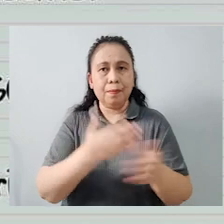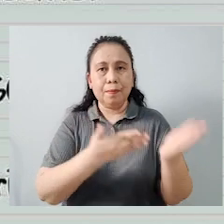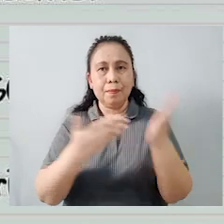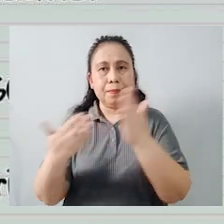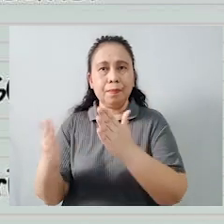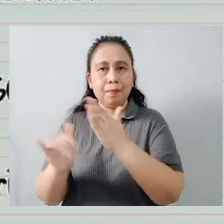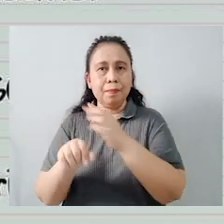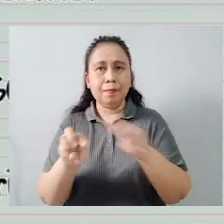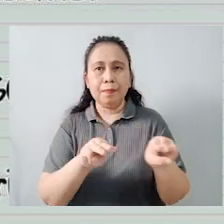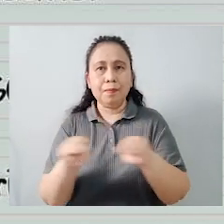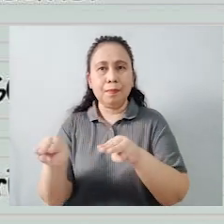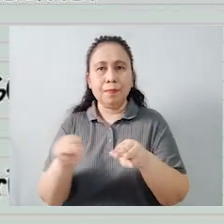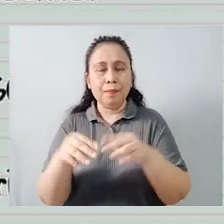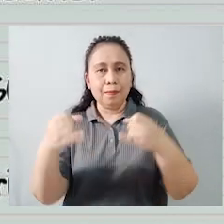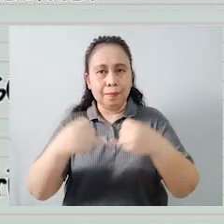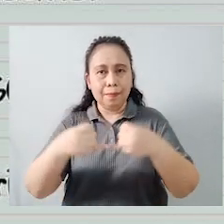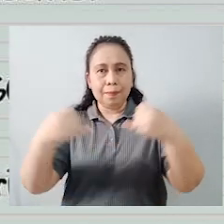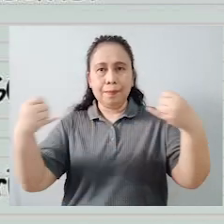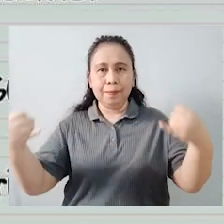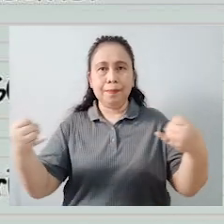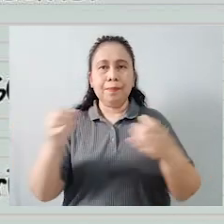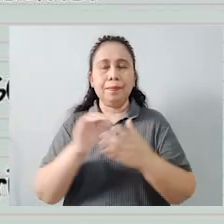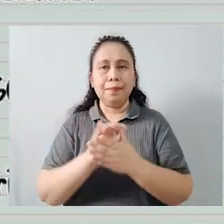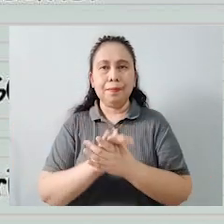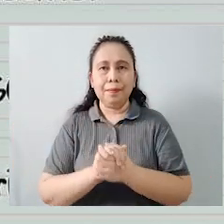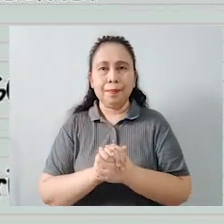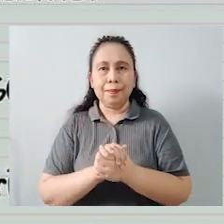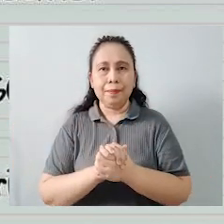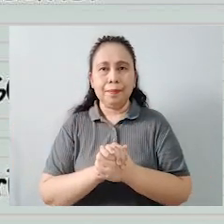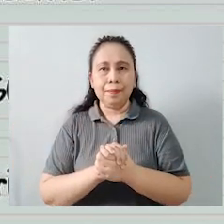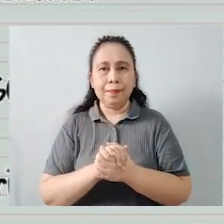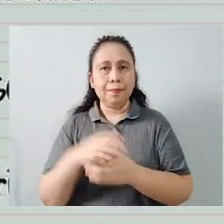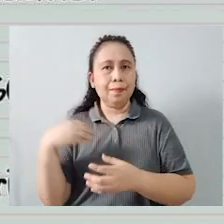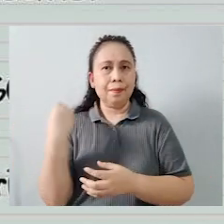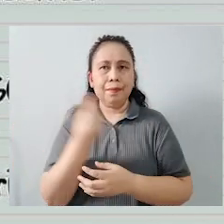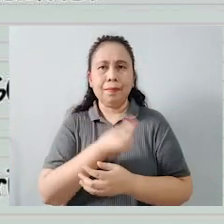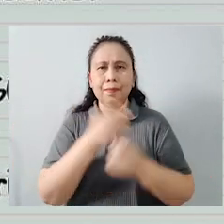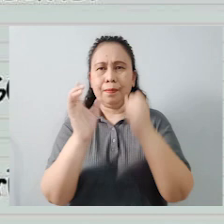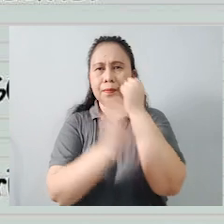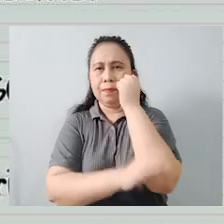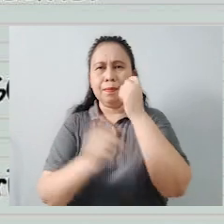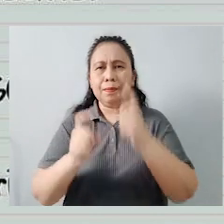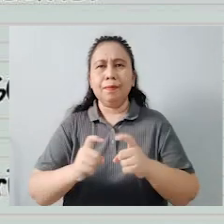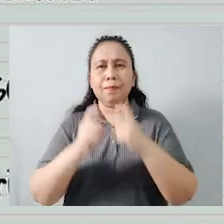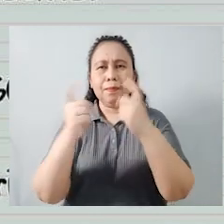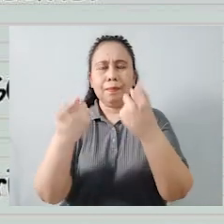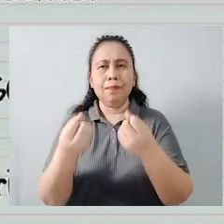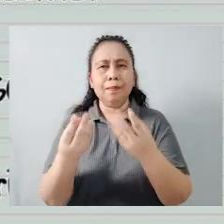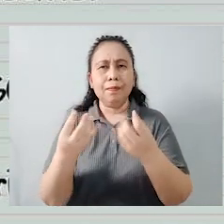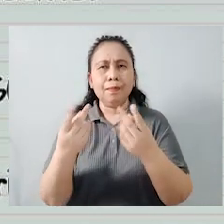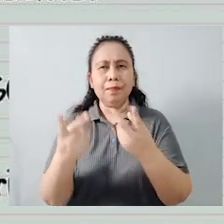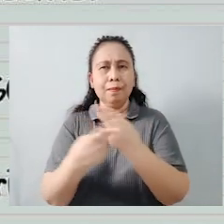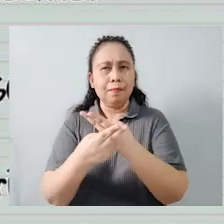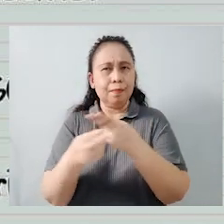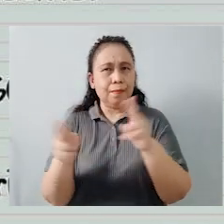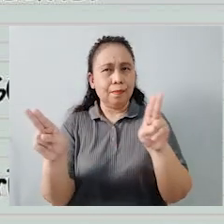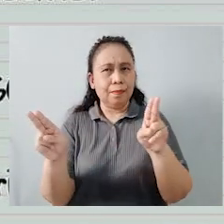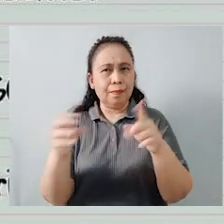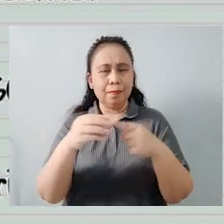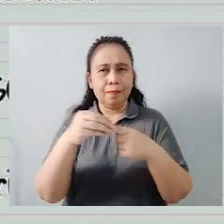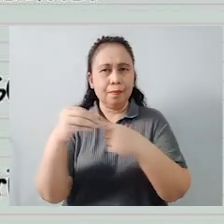by the movements of these boundaries. Our country has been endowed with numerous unique and